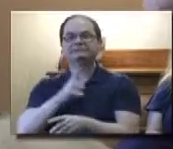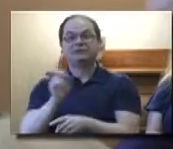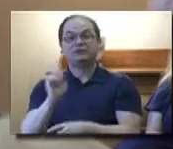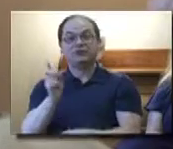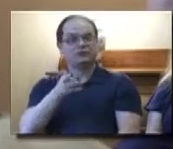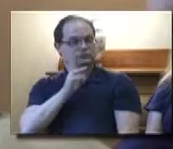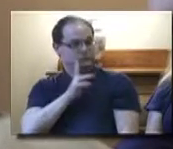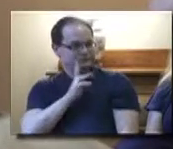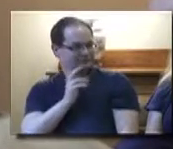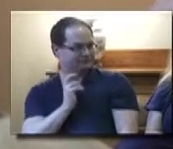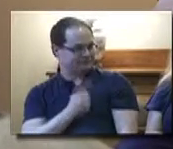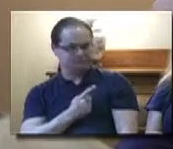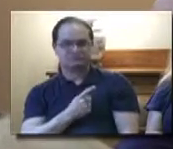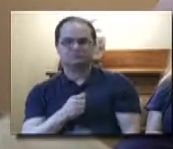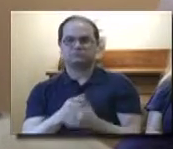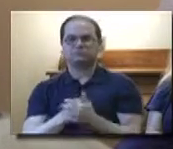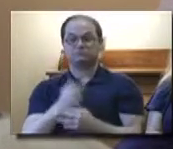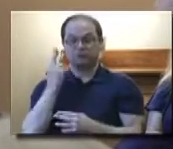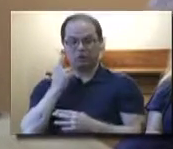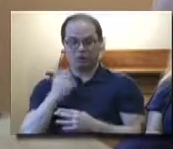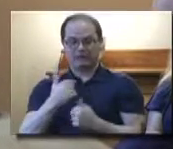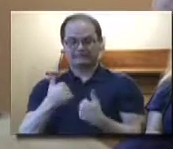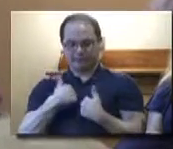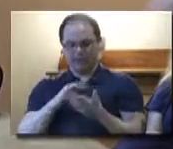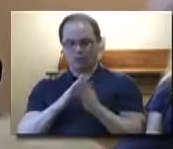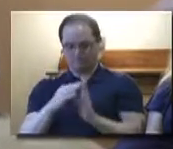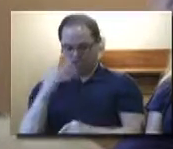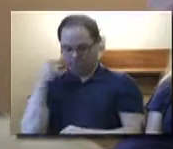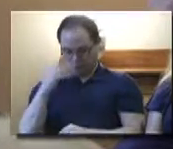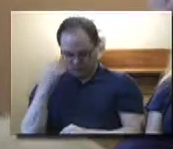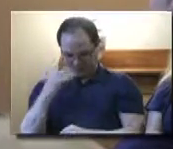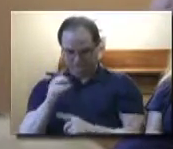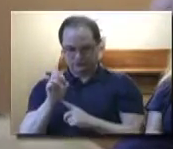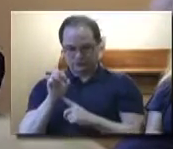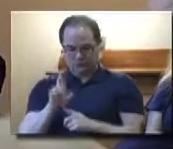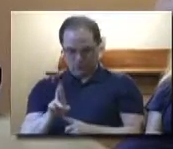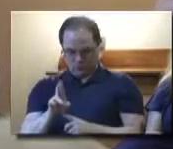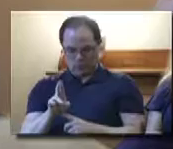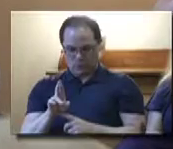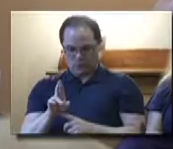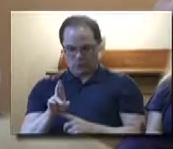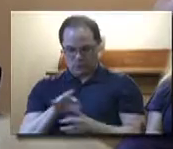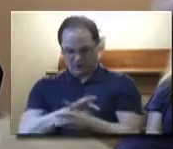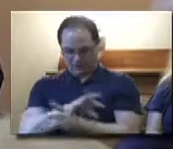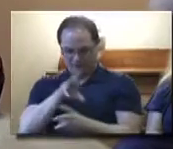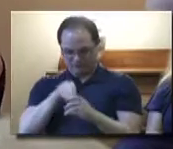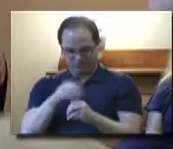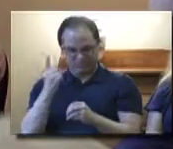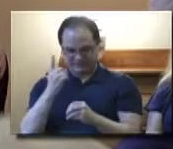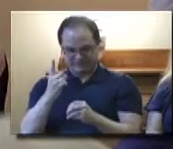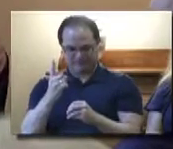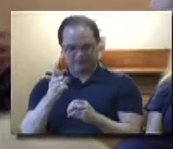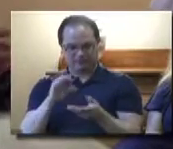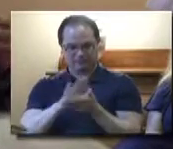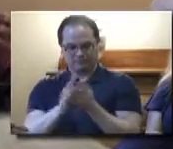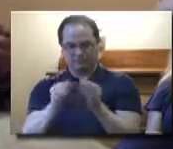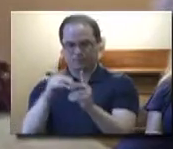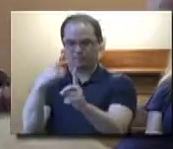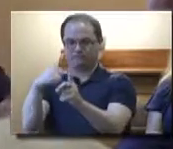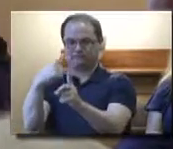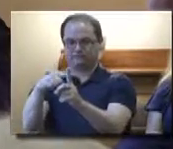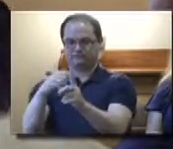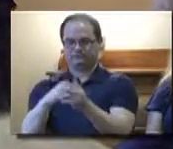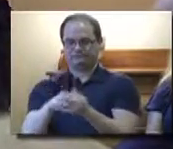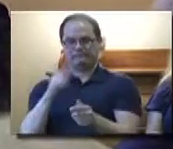And he realized that he could either lose his mind or he could invest heavily and something that was worth living for, and that was the memory of